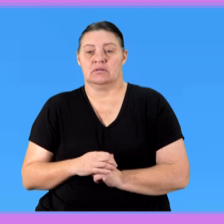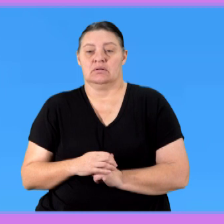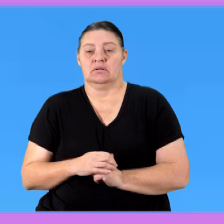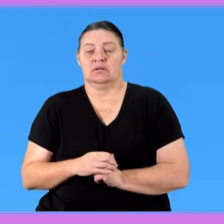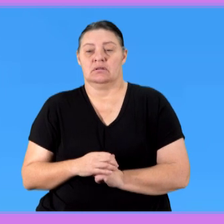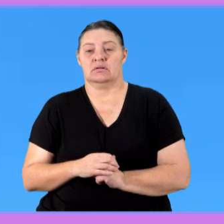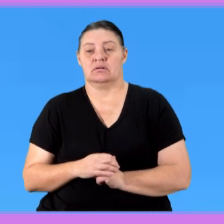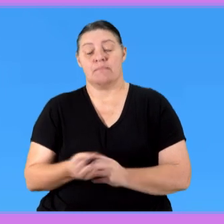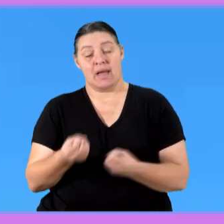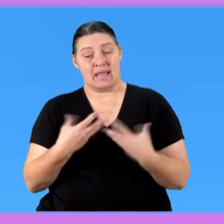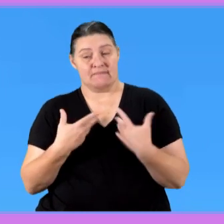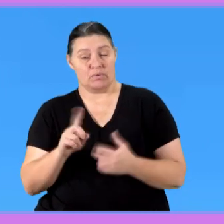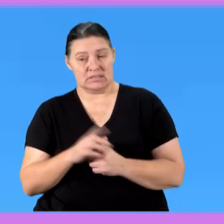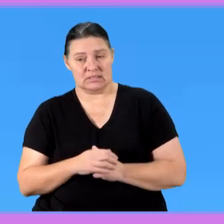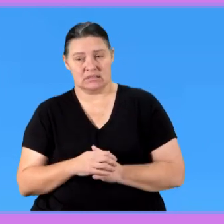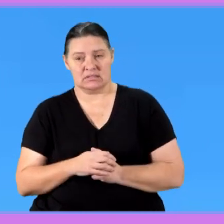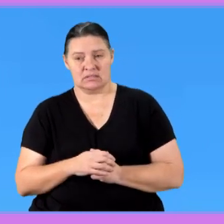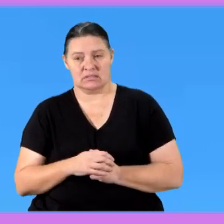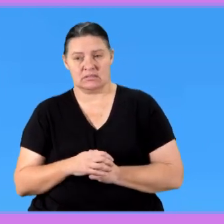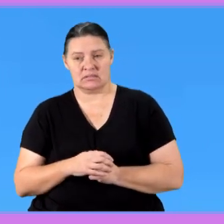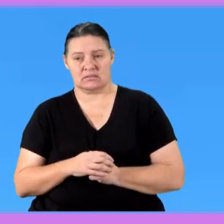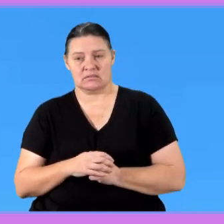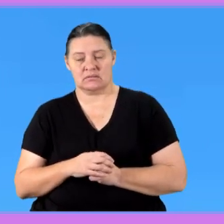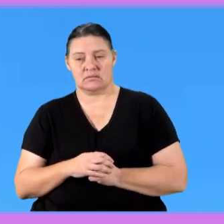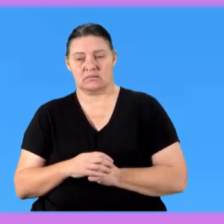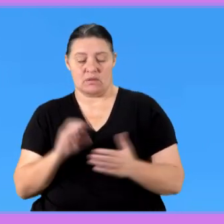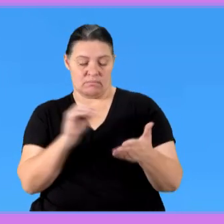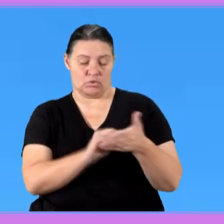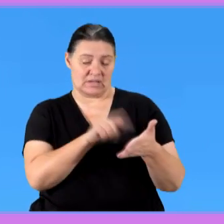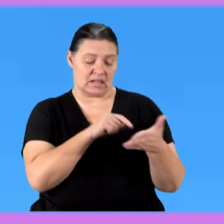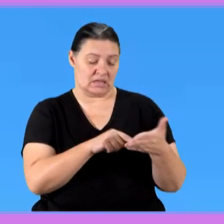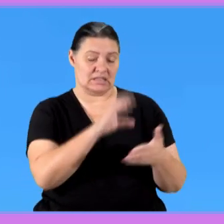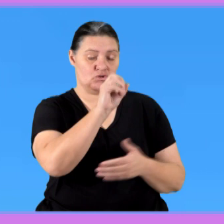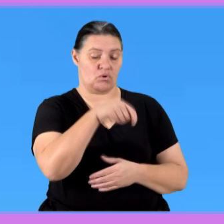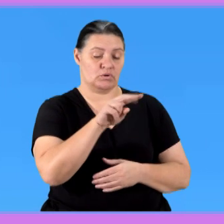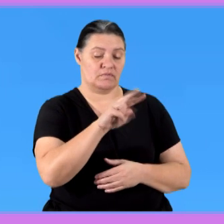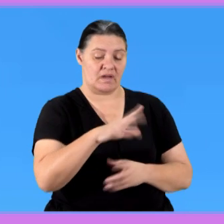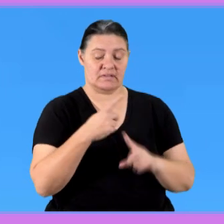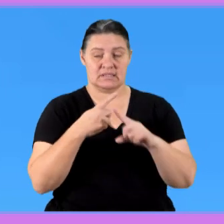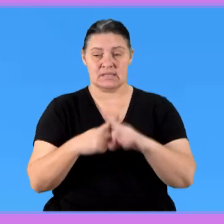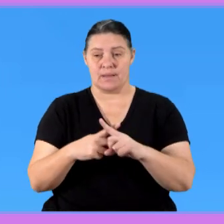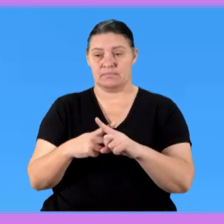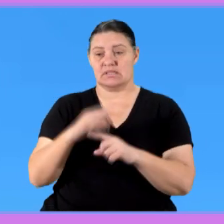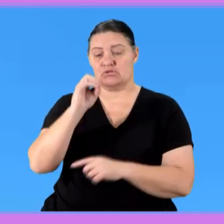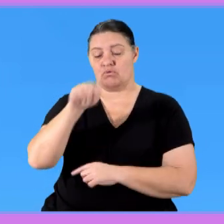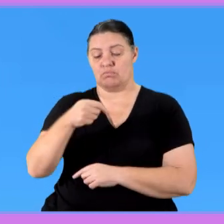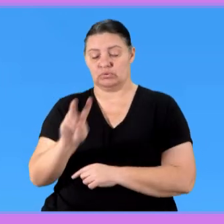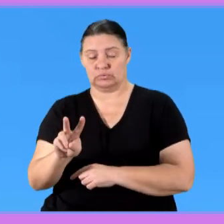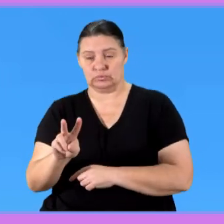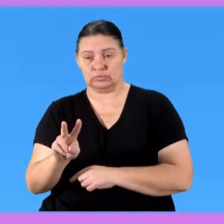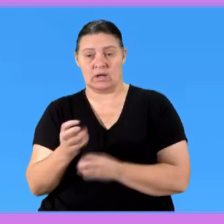Okay, so therefore that will give us, let me just repeat that, 0.25 multiplied by